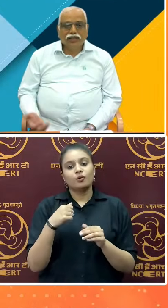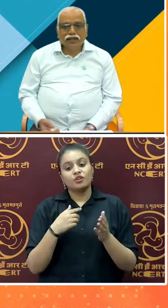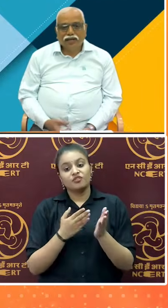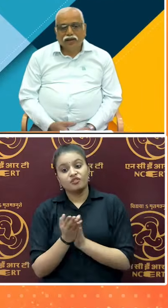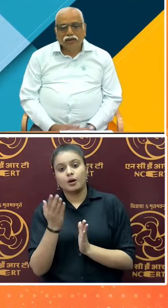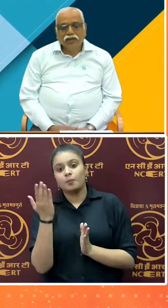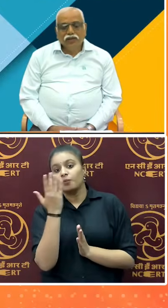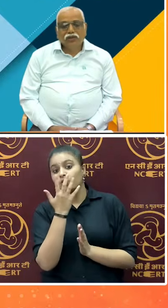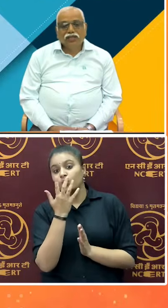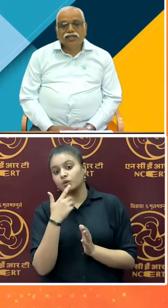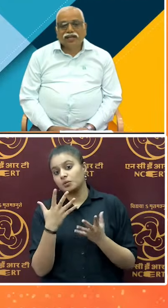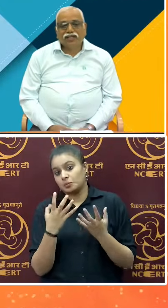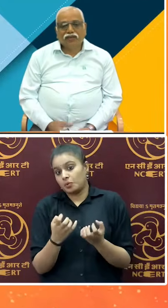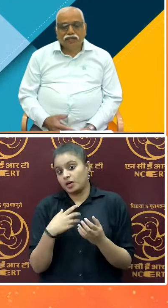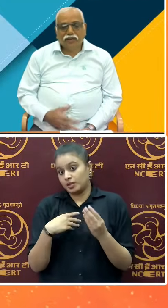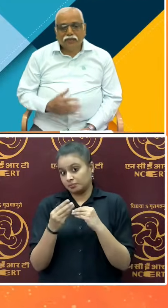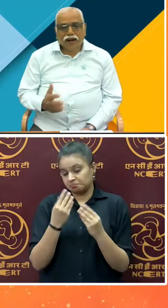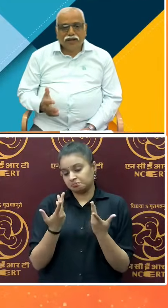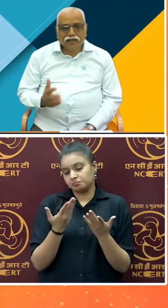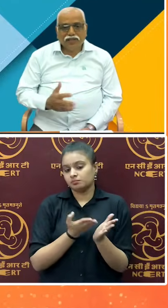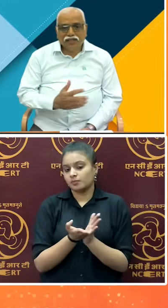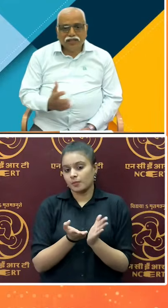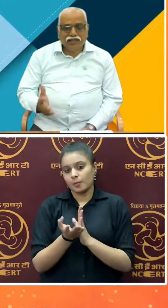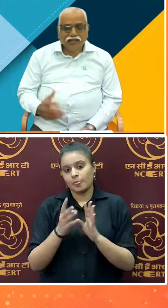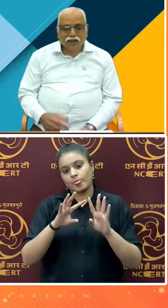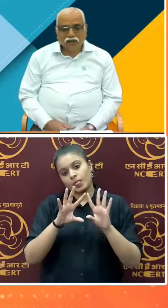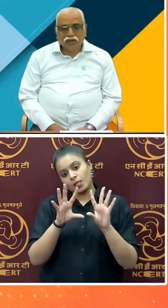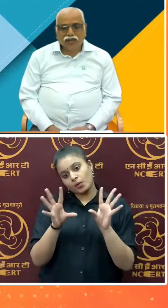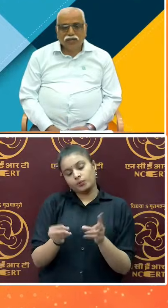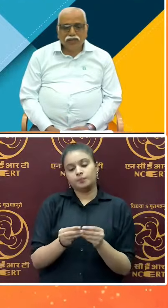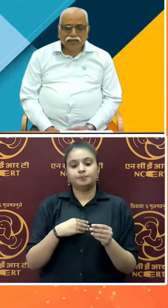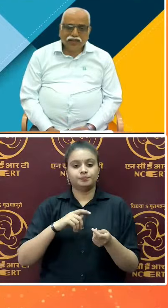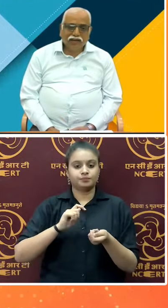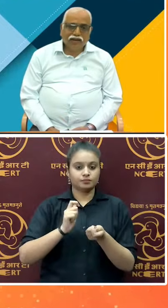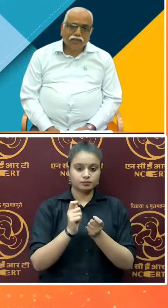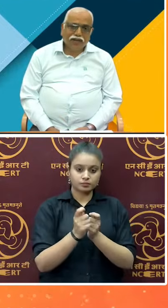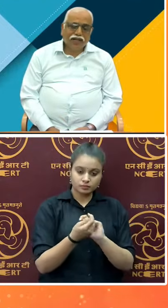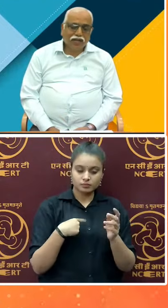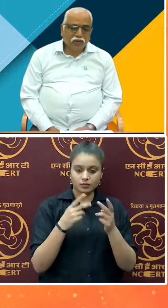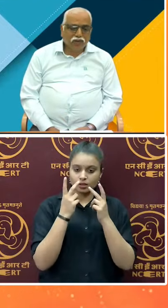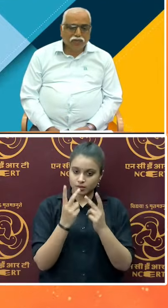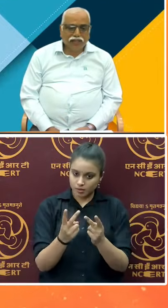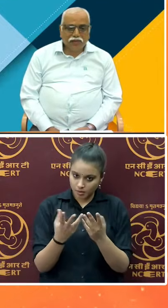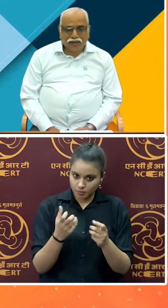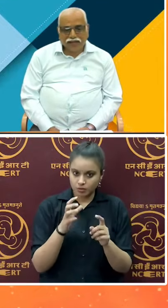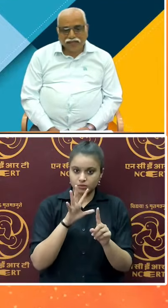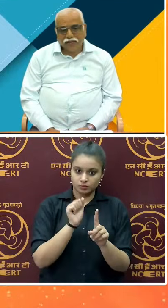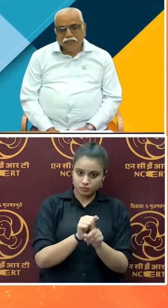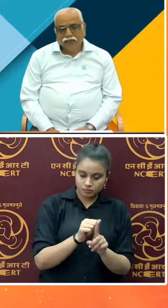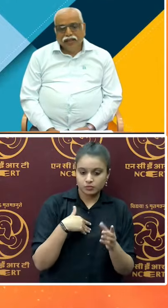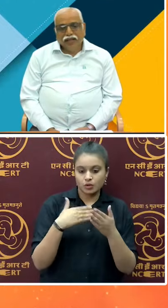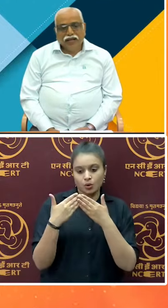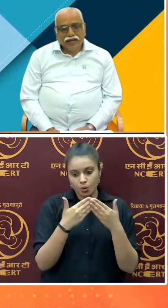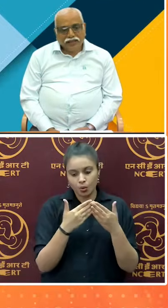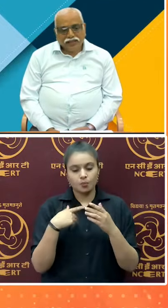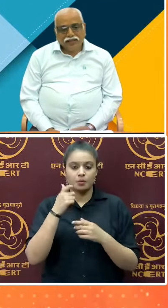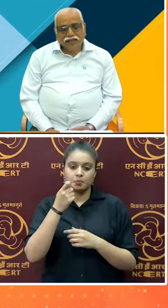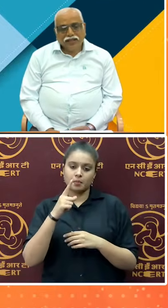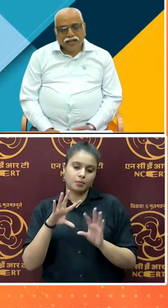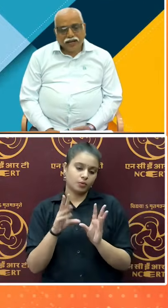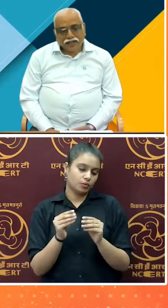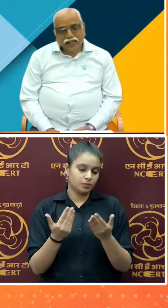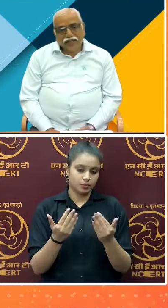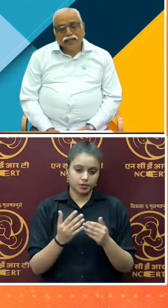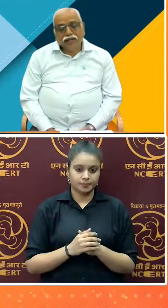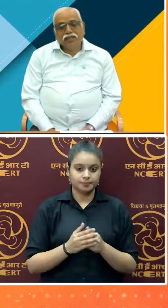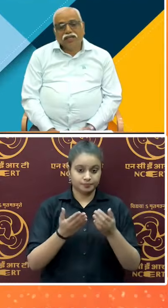moods that they have. So these kinds of eating patterns changes also can be seen at home by the parents. And next is